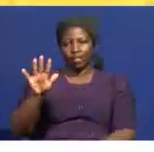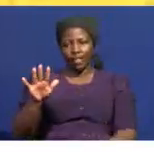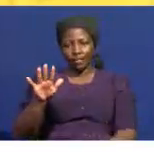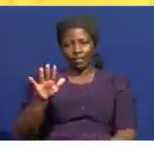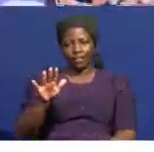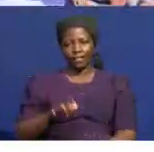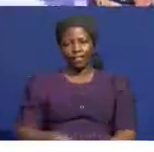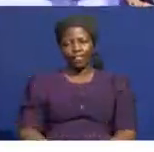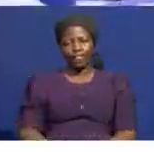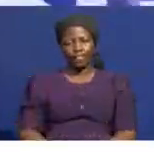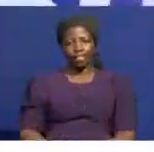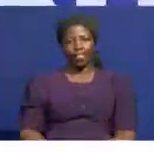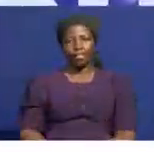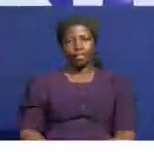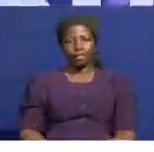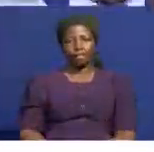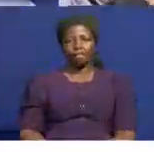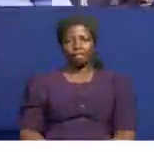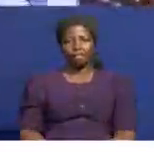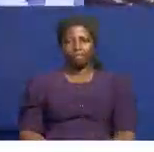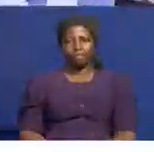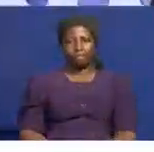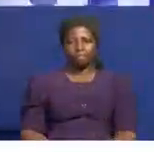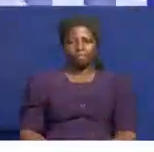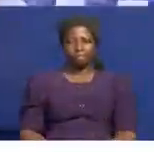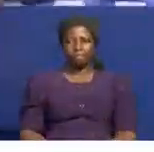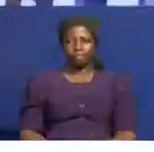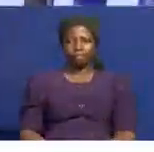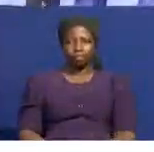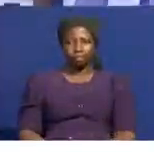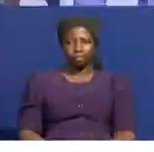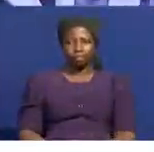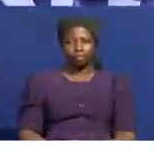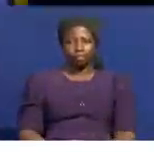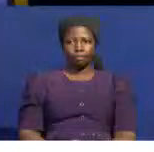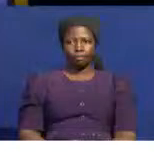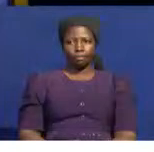Orimwangi, Four Legends Edition.